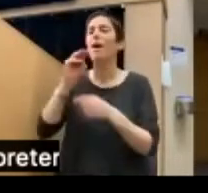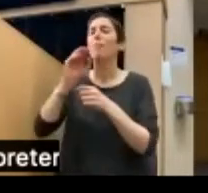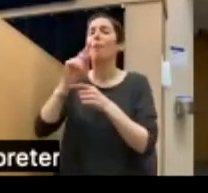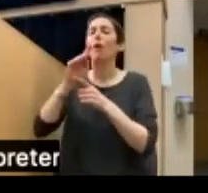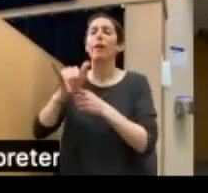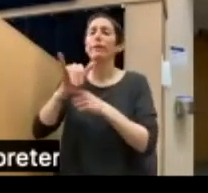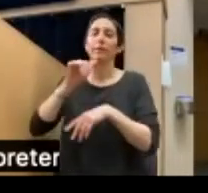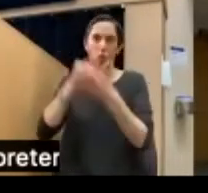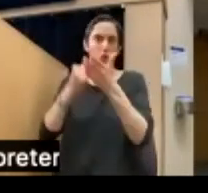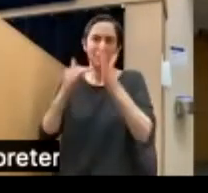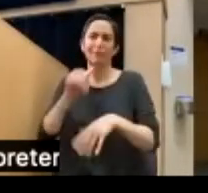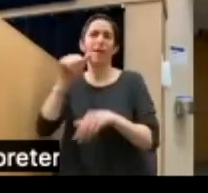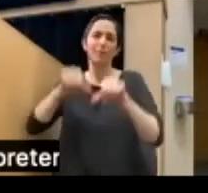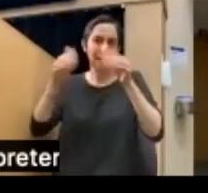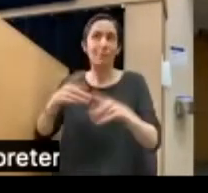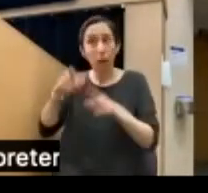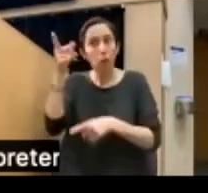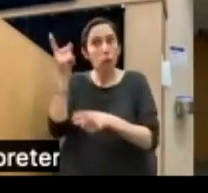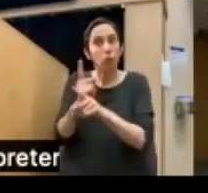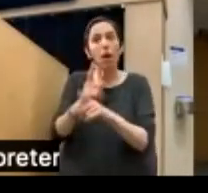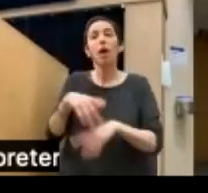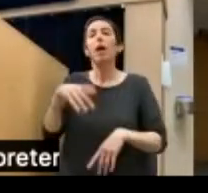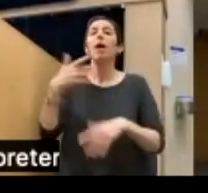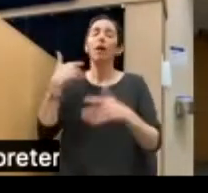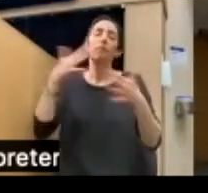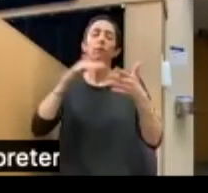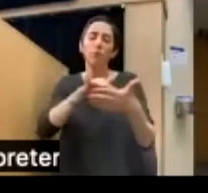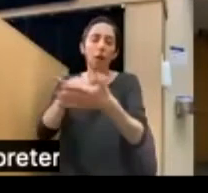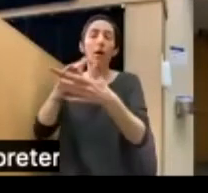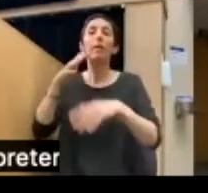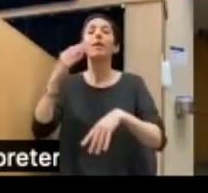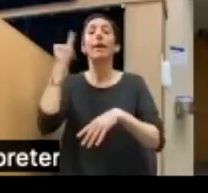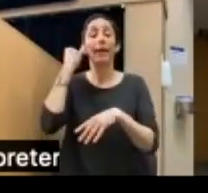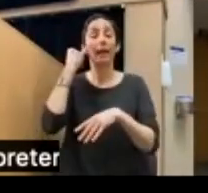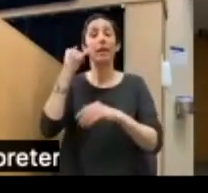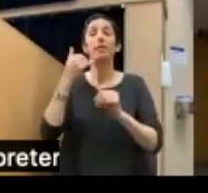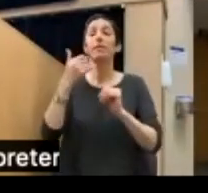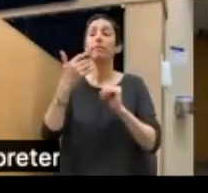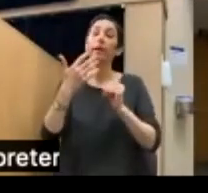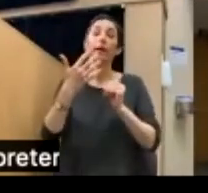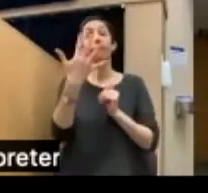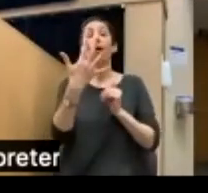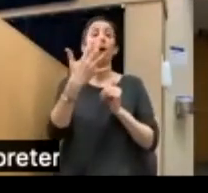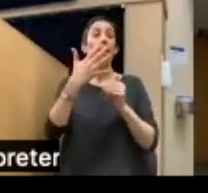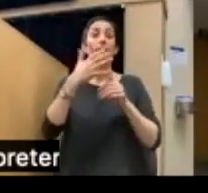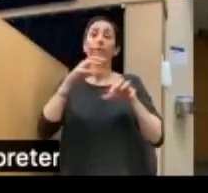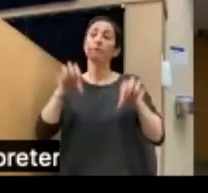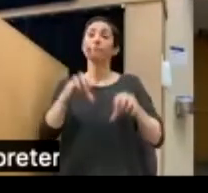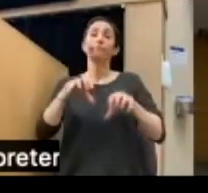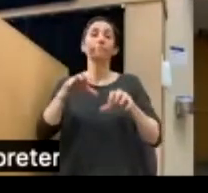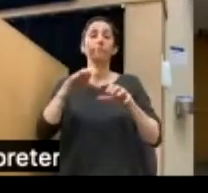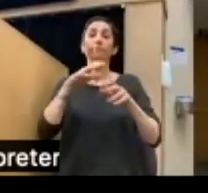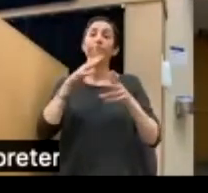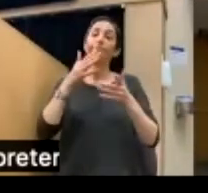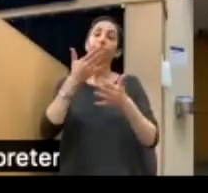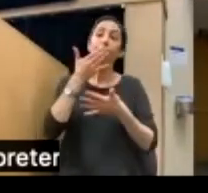of kindness over a certain time period, and then, you know, like it's not just an immediate sends boost of well-being. It also follows